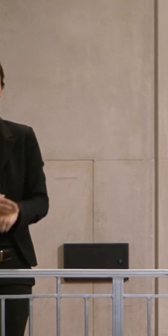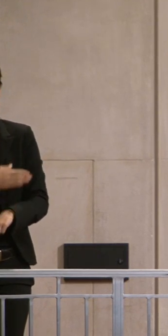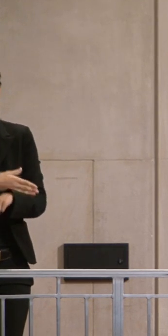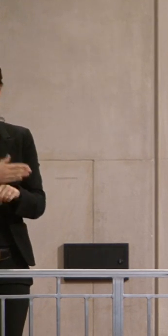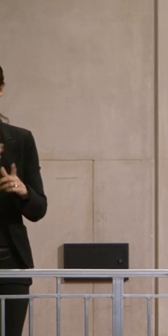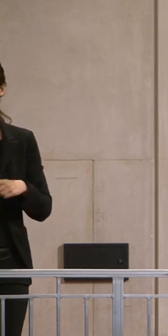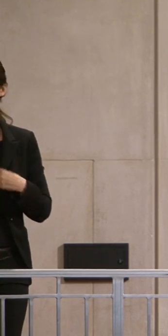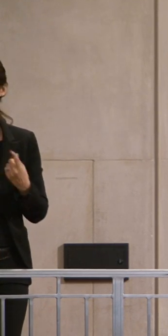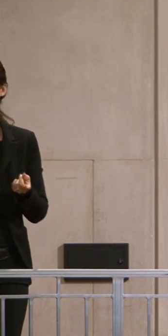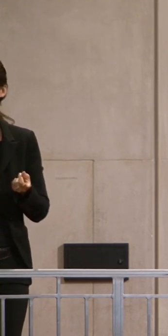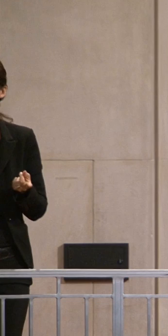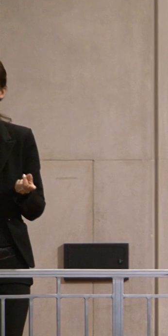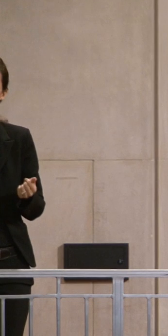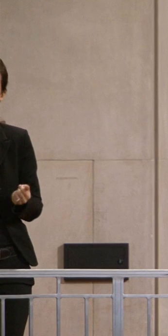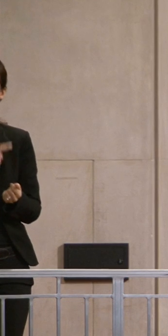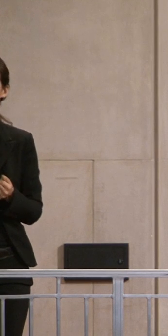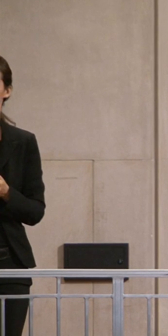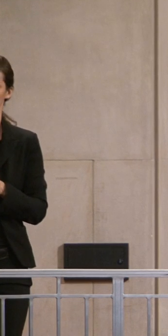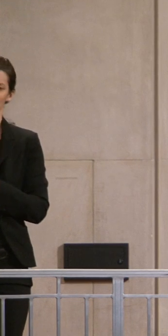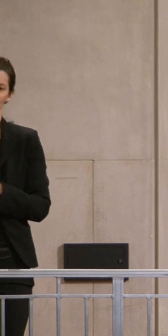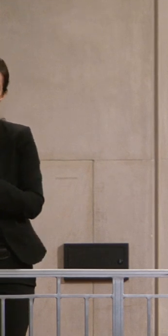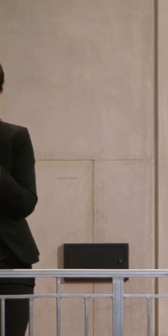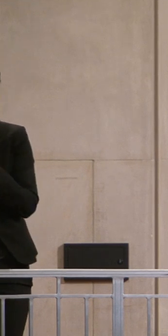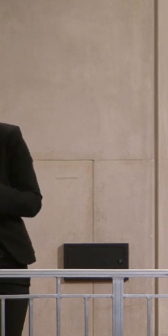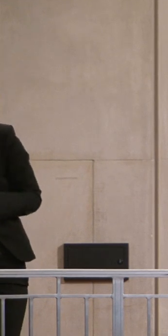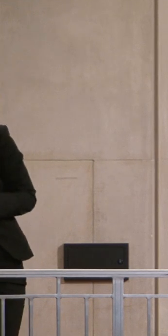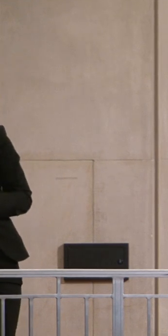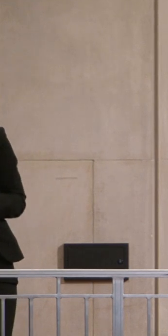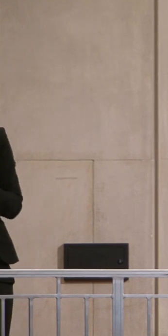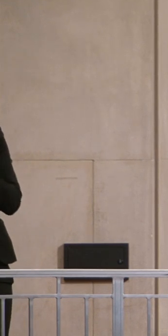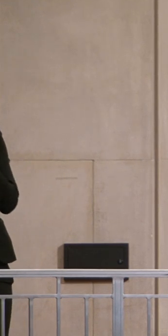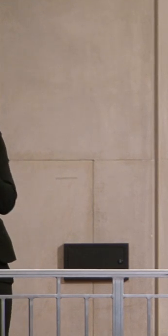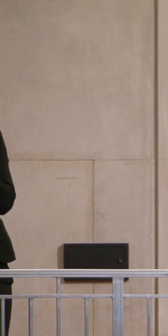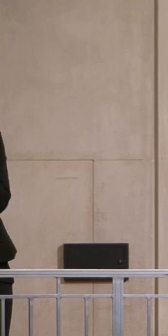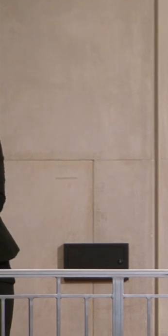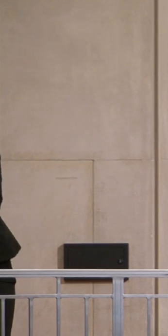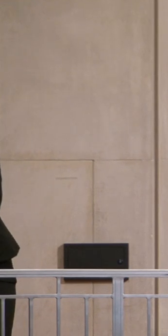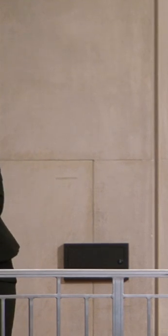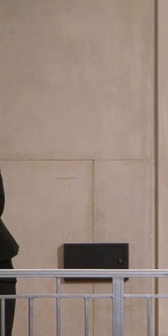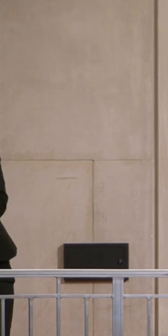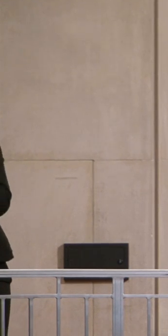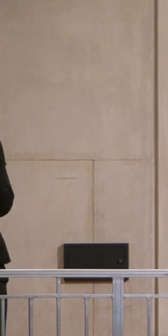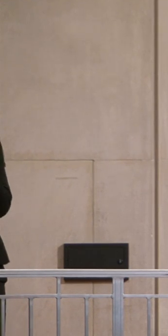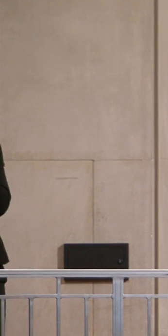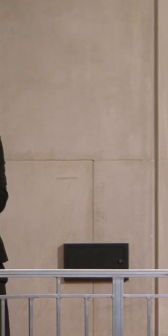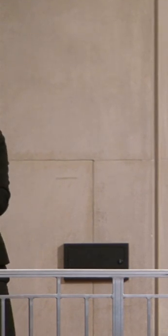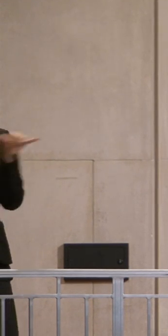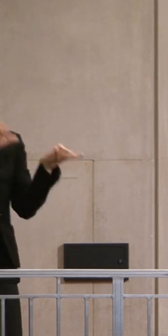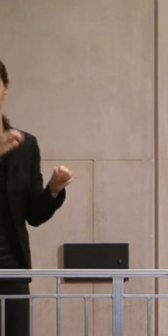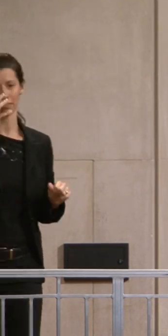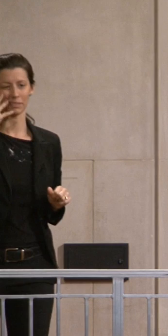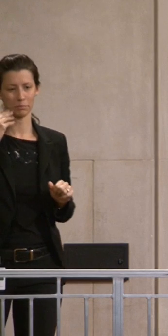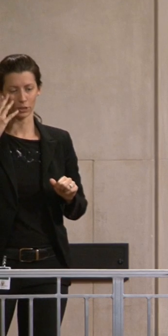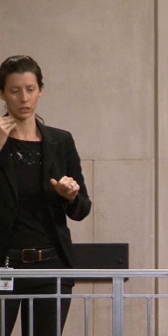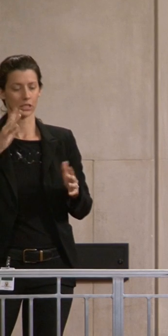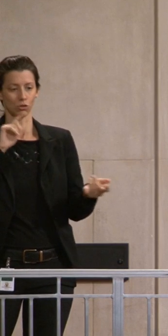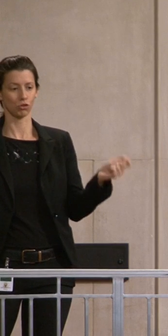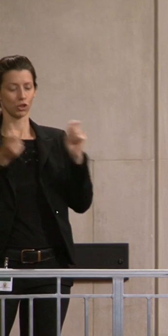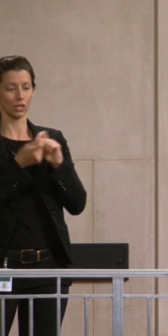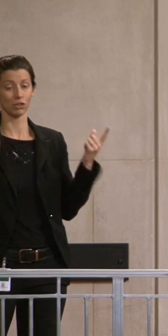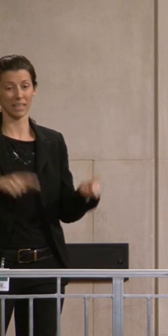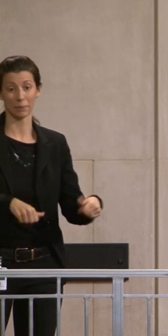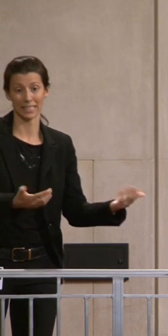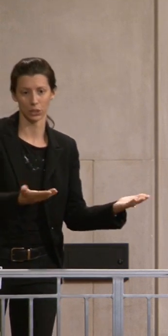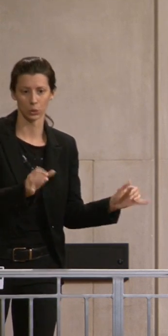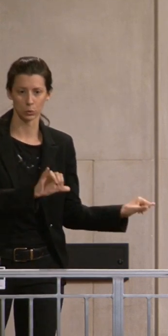So the story there is from England, but I think there's some real analogs to what what we've experienced and the change that has happened